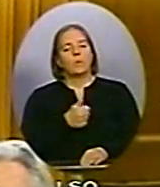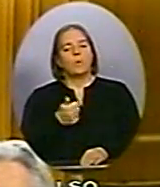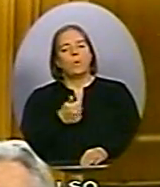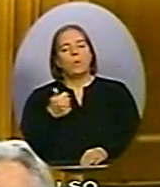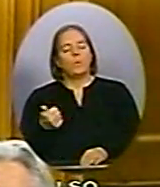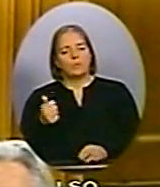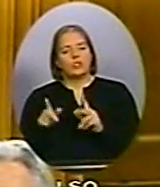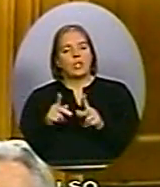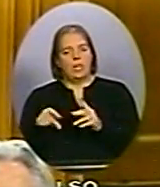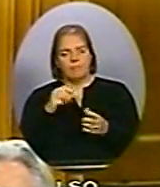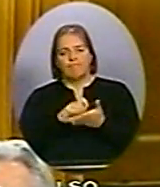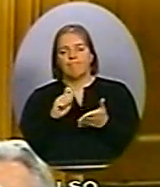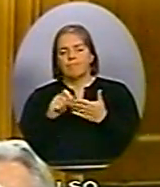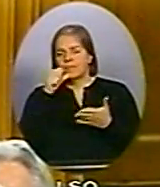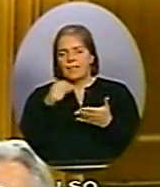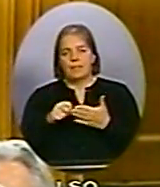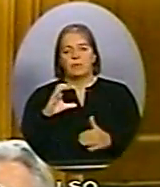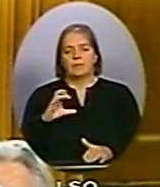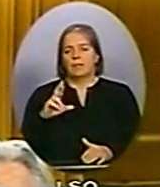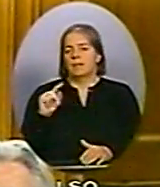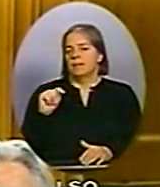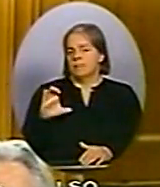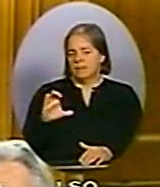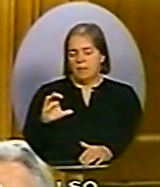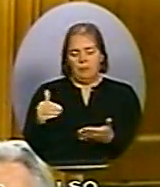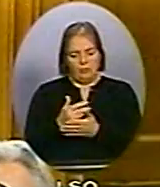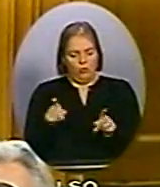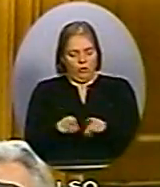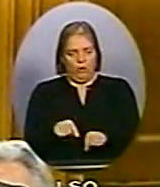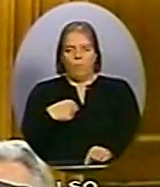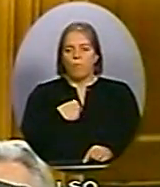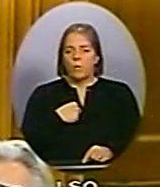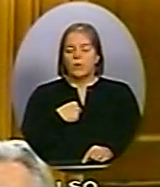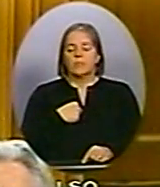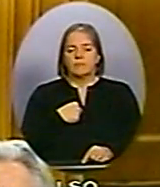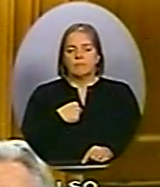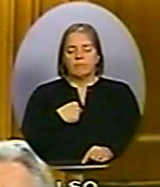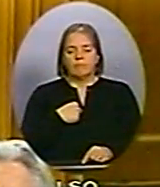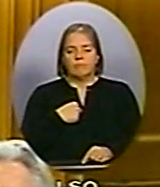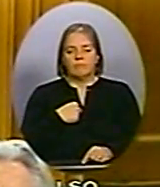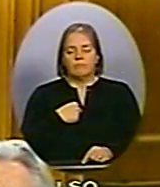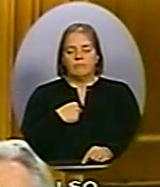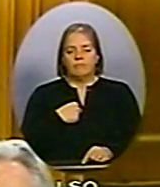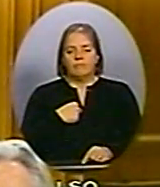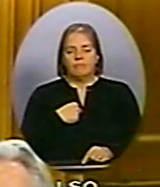law because they, like me, aren't covered under the code that covers cabinet